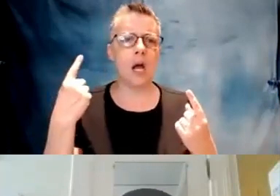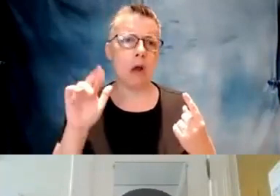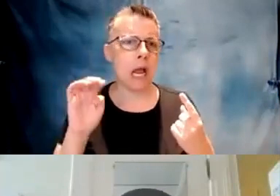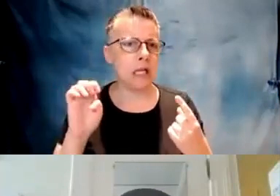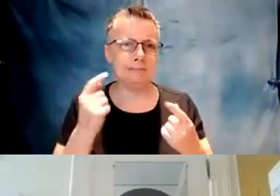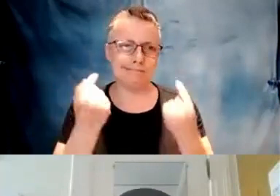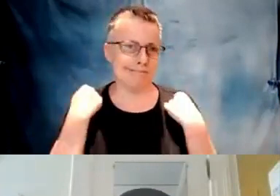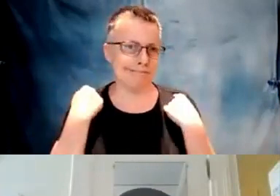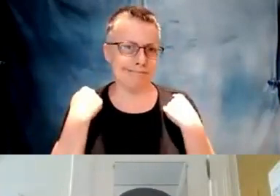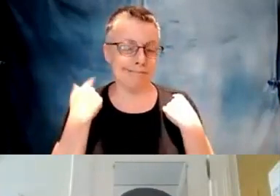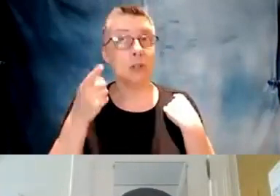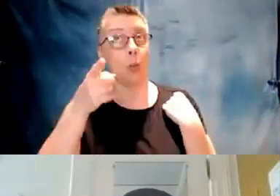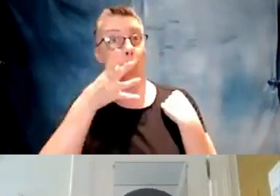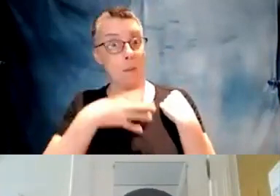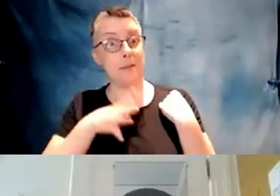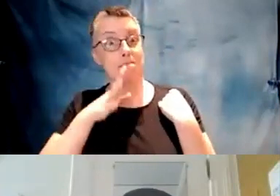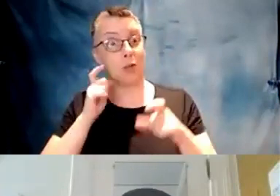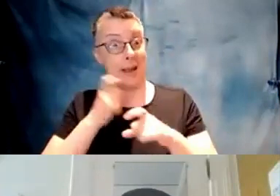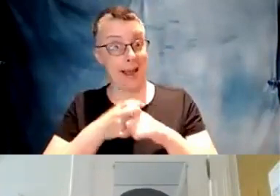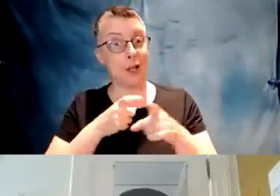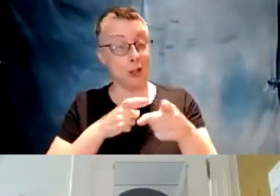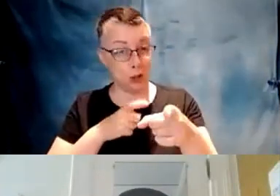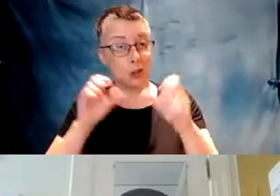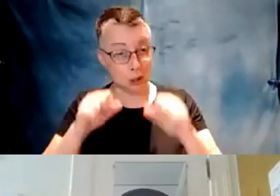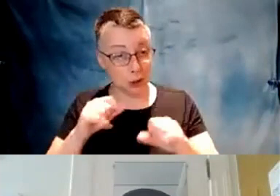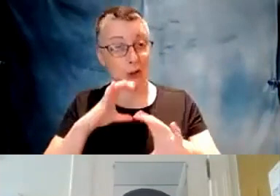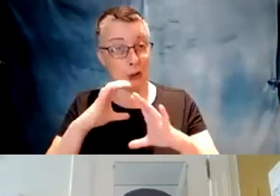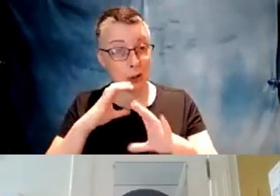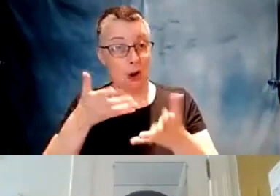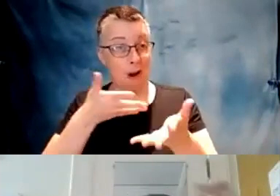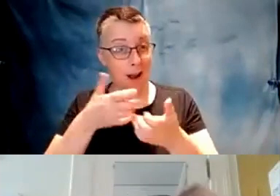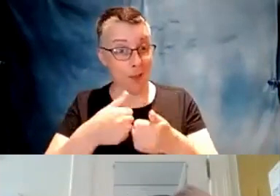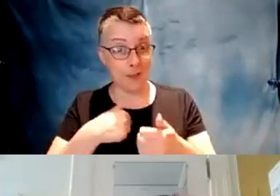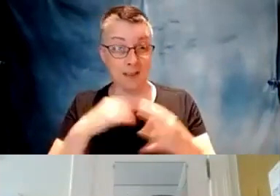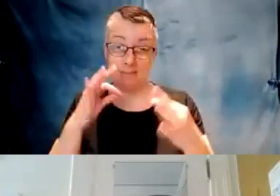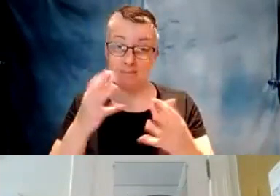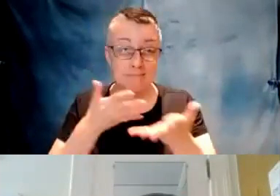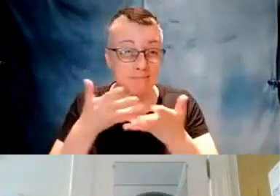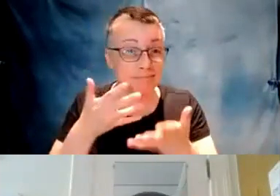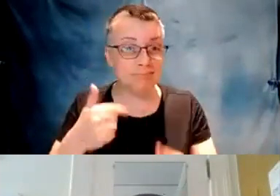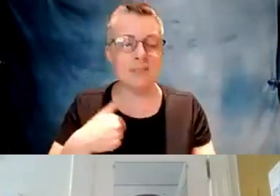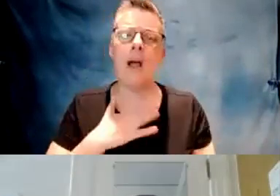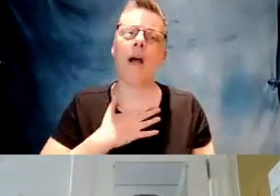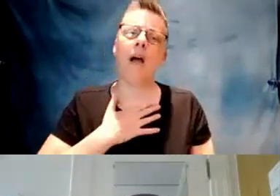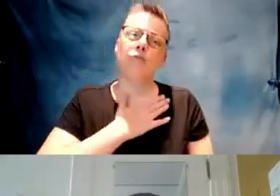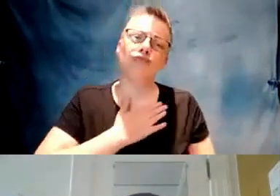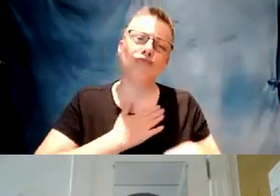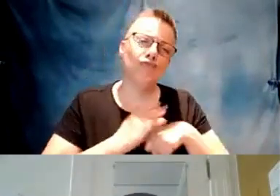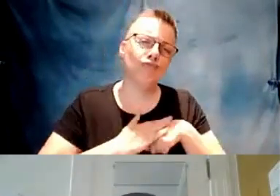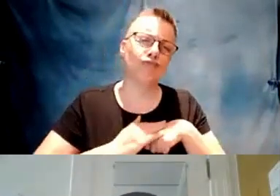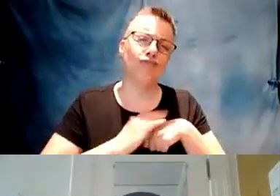So the fact that she spoke Spanish and she was able to be relatable brought me a sense of comfort.